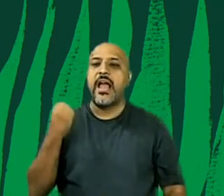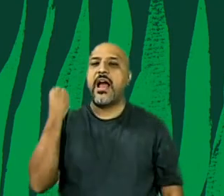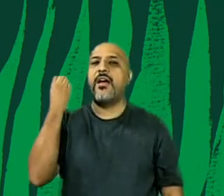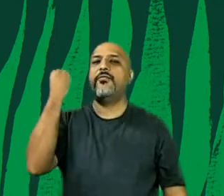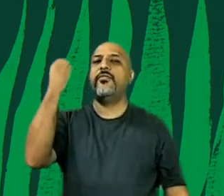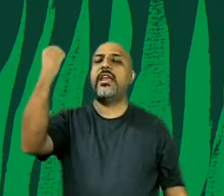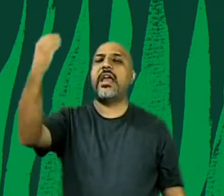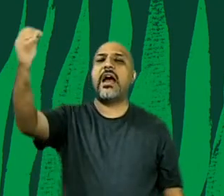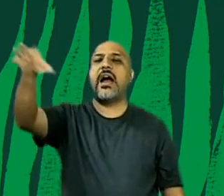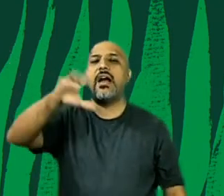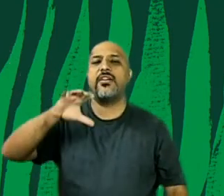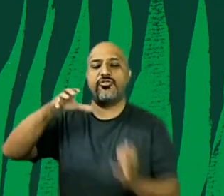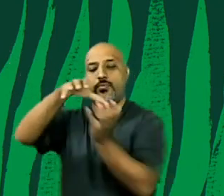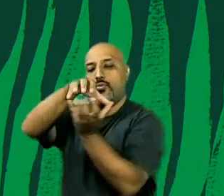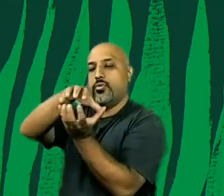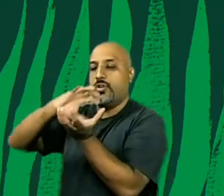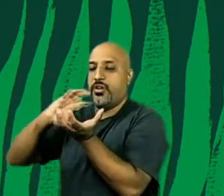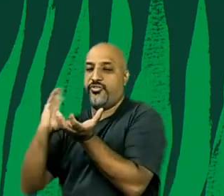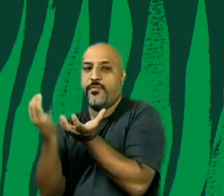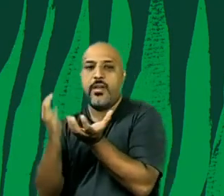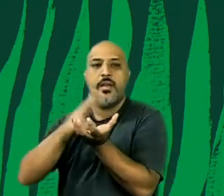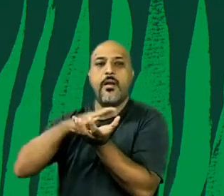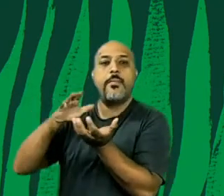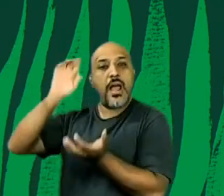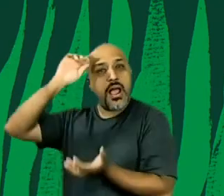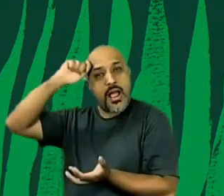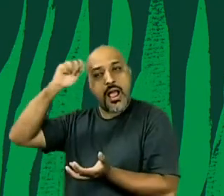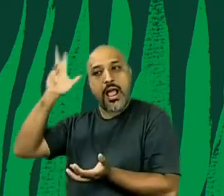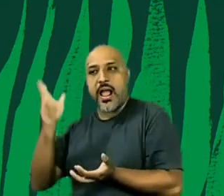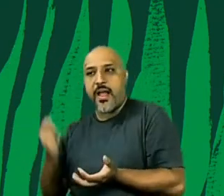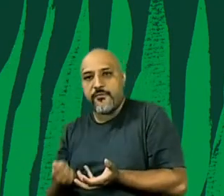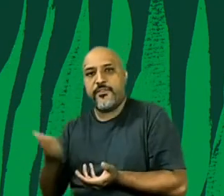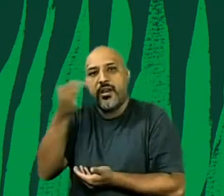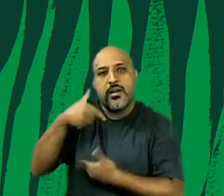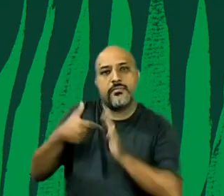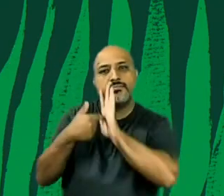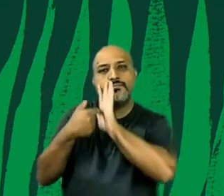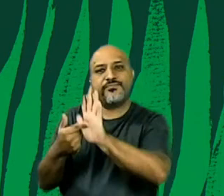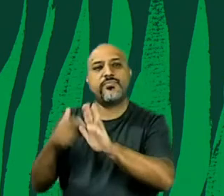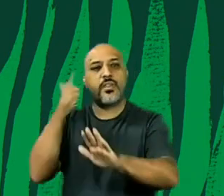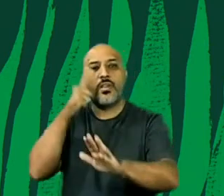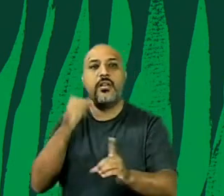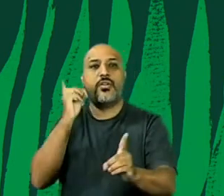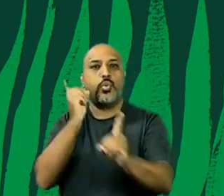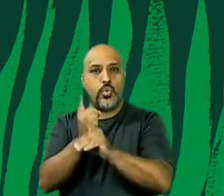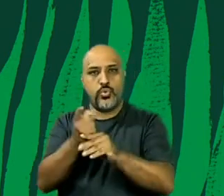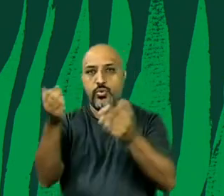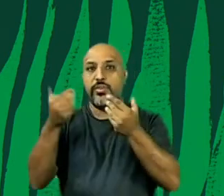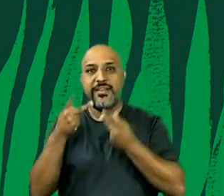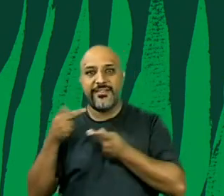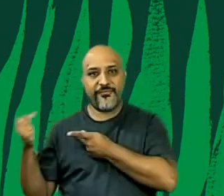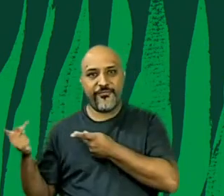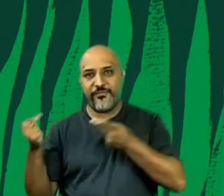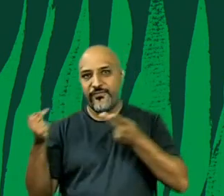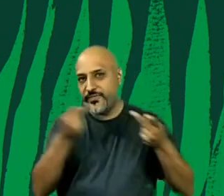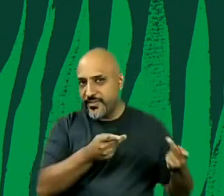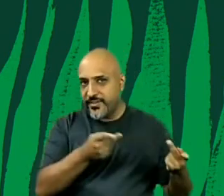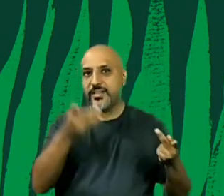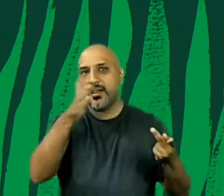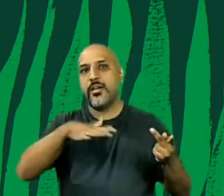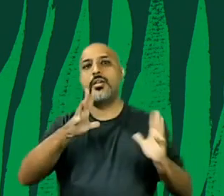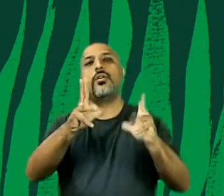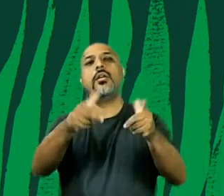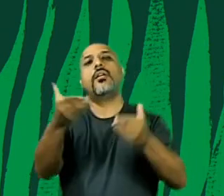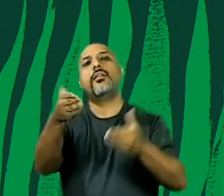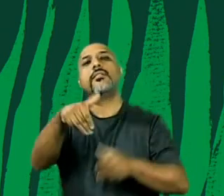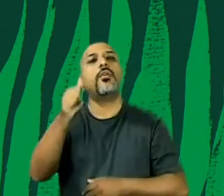your to Africa and the Middle East, your travels there, and the bridges that you found in your visits, especially with